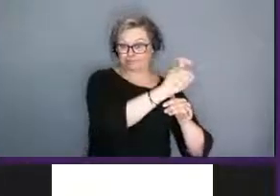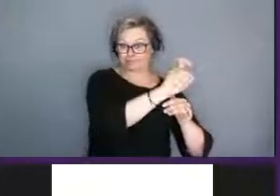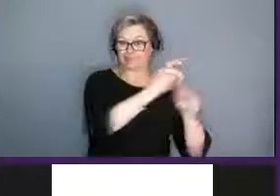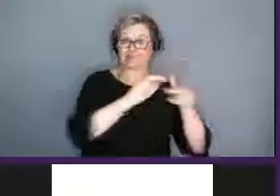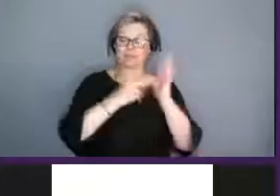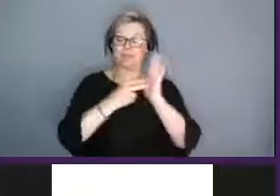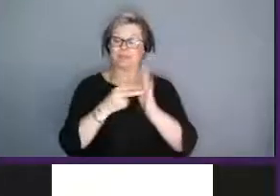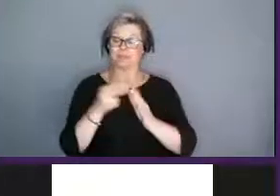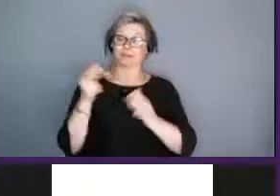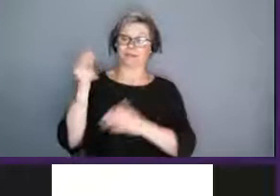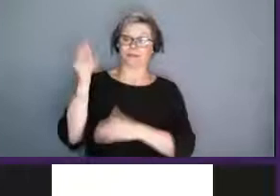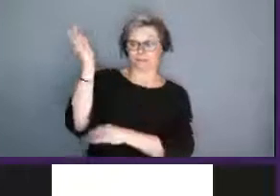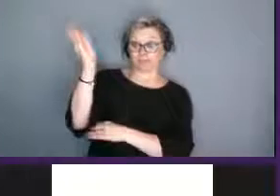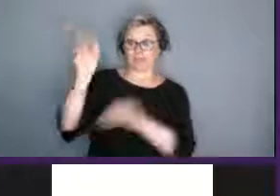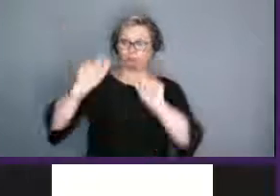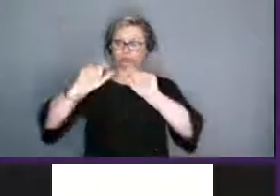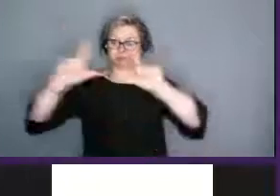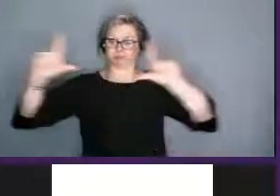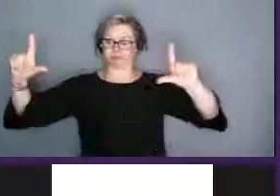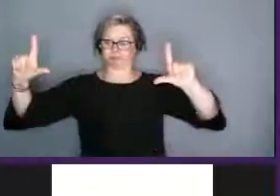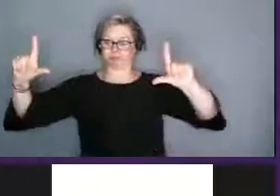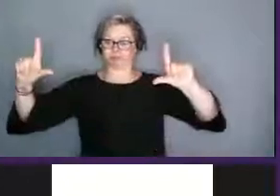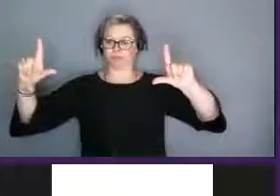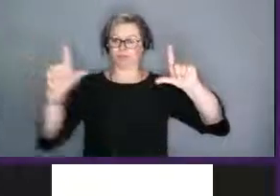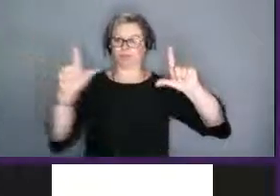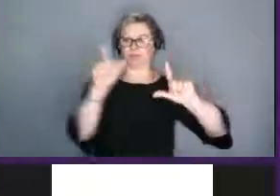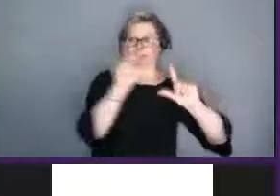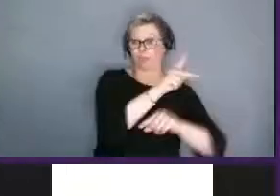larger than the PowerPoint is that you're viewing.